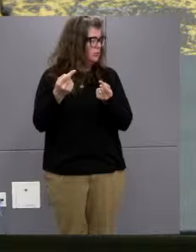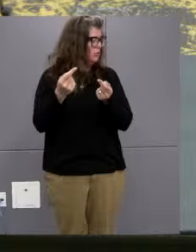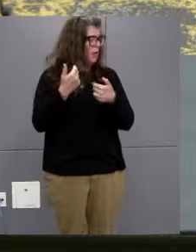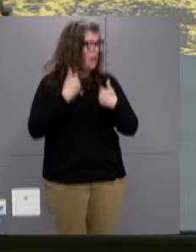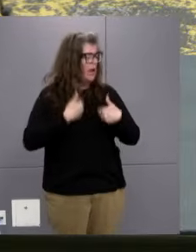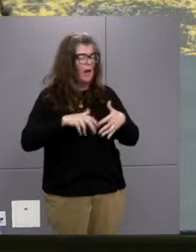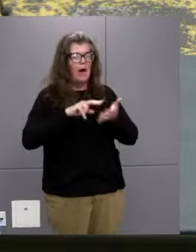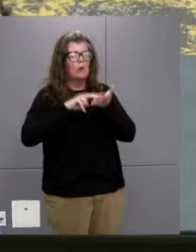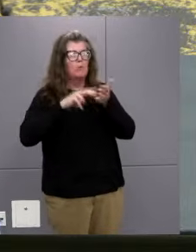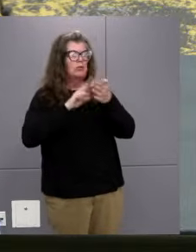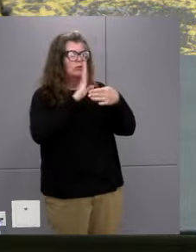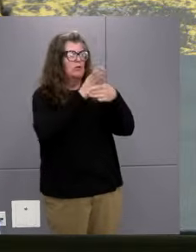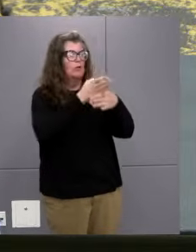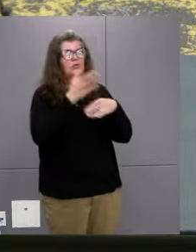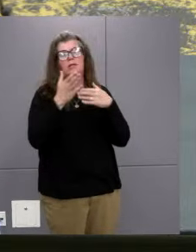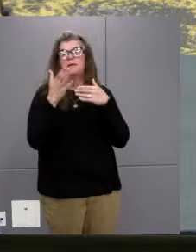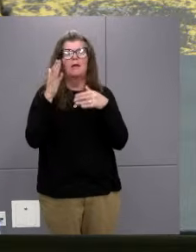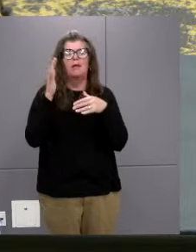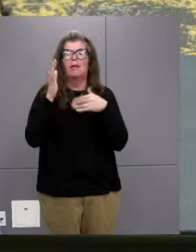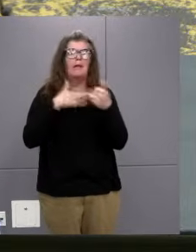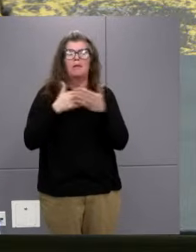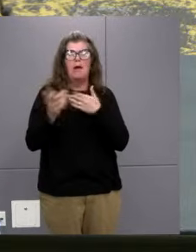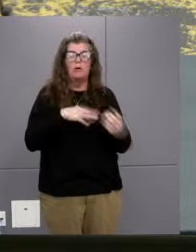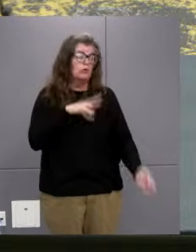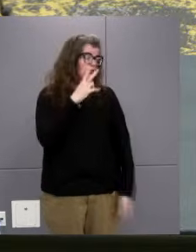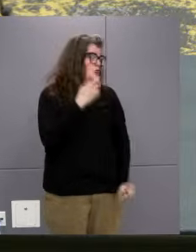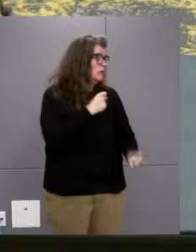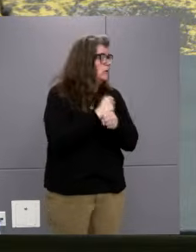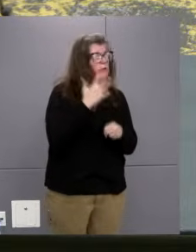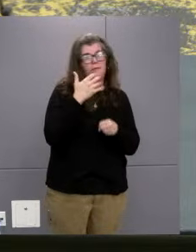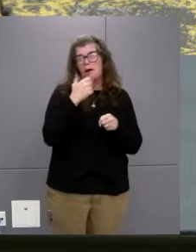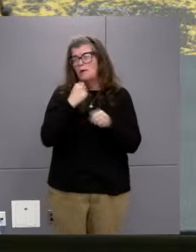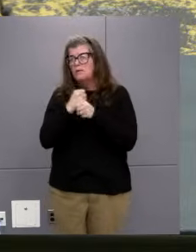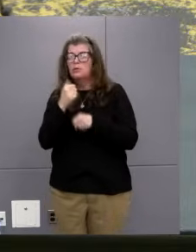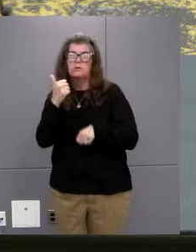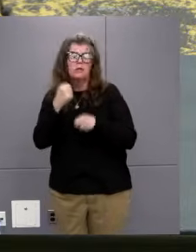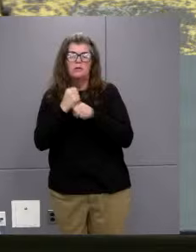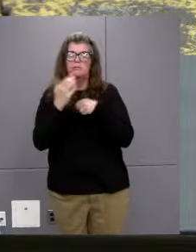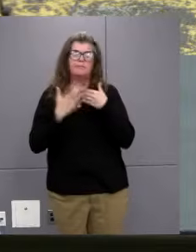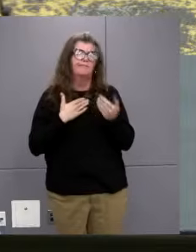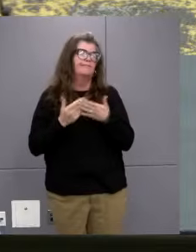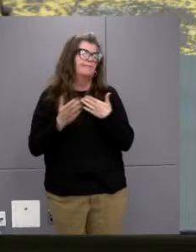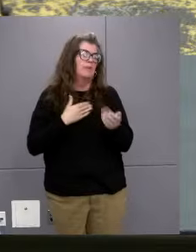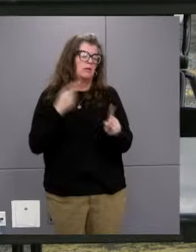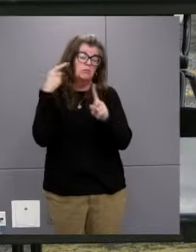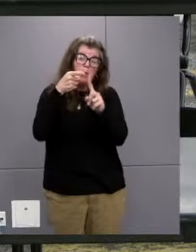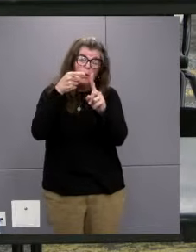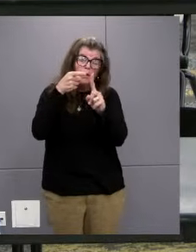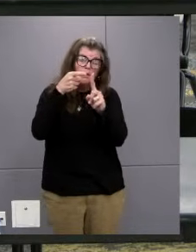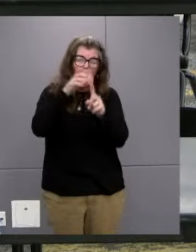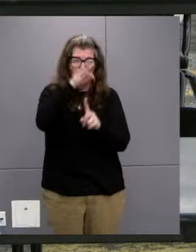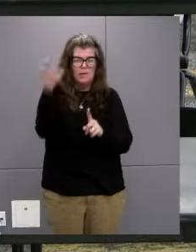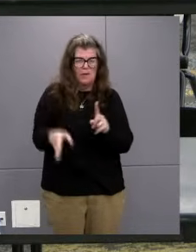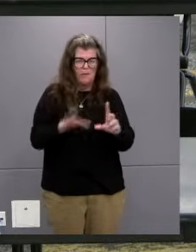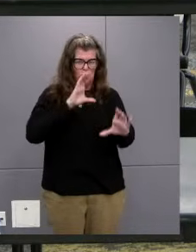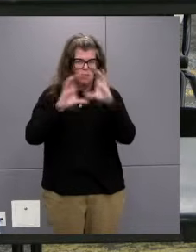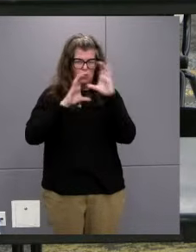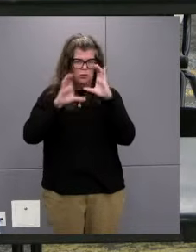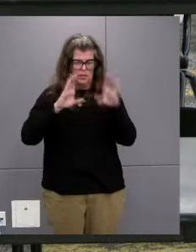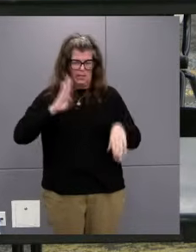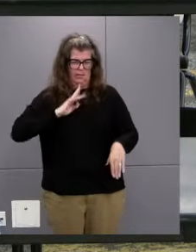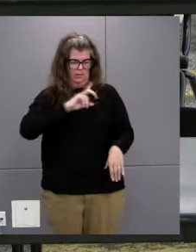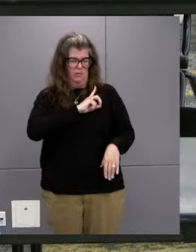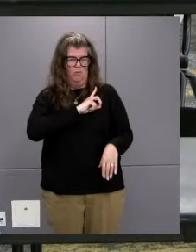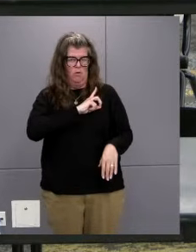It's not the point of 2, 5, if Right. it's been in the making for 10 years, but the point is, it was never communicated to this board to even say